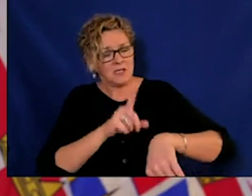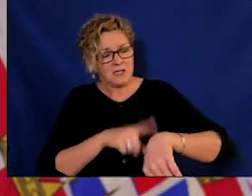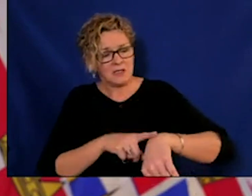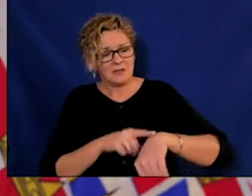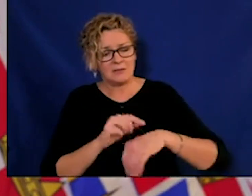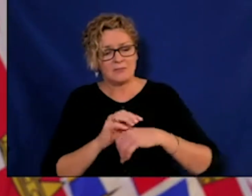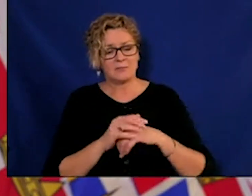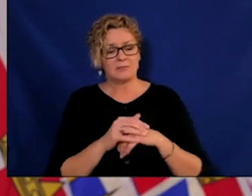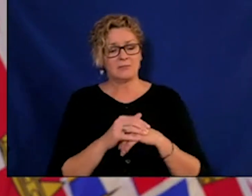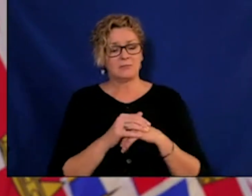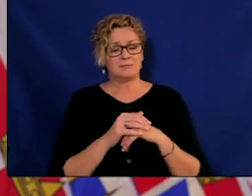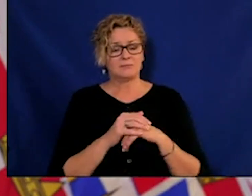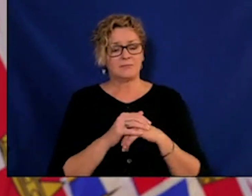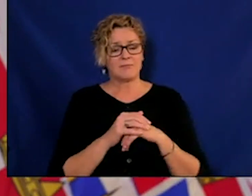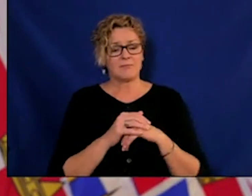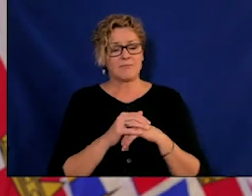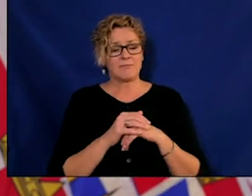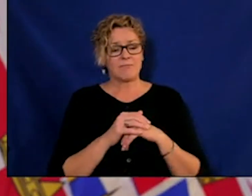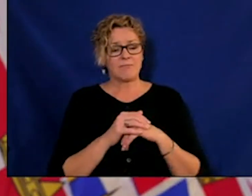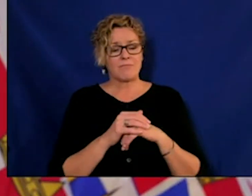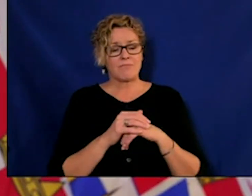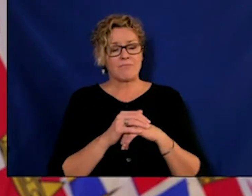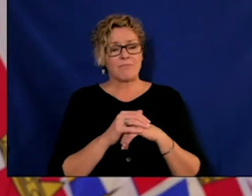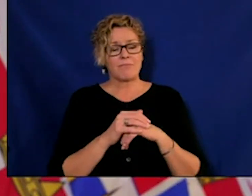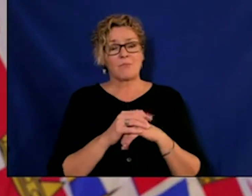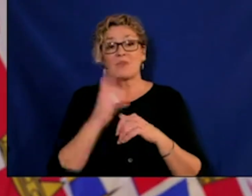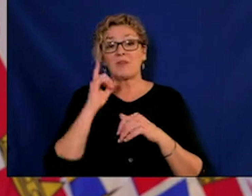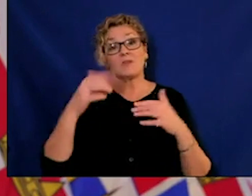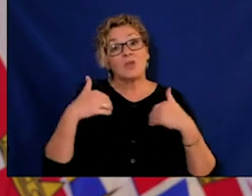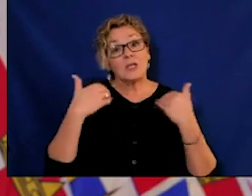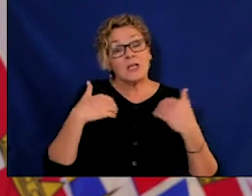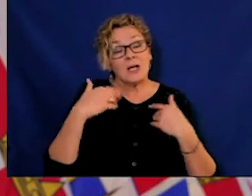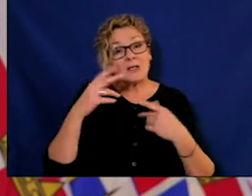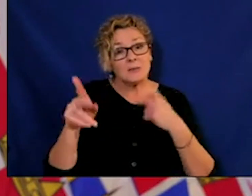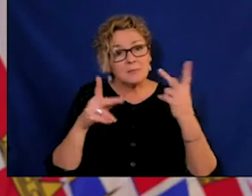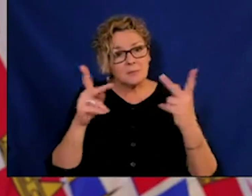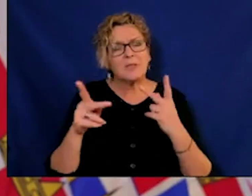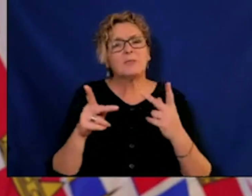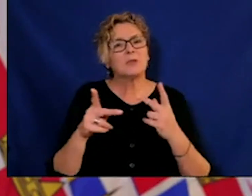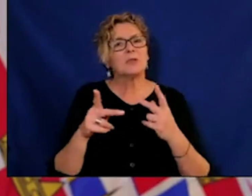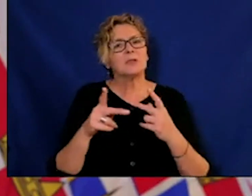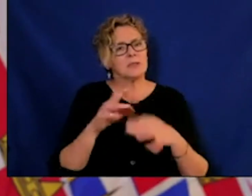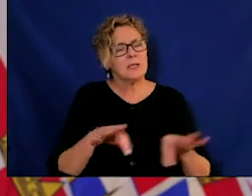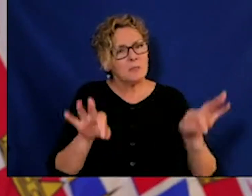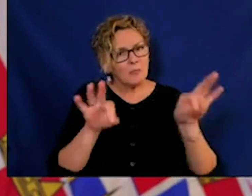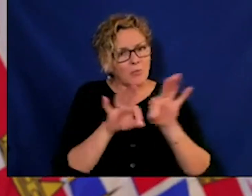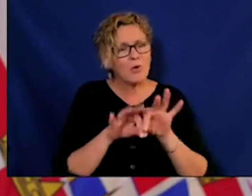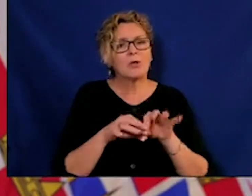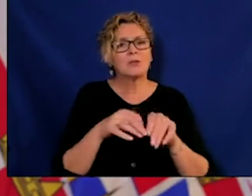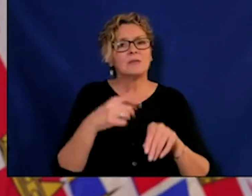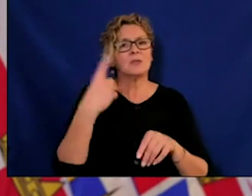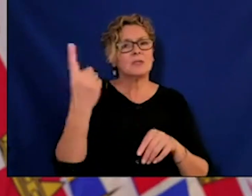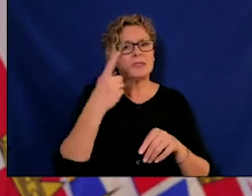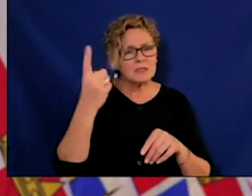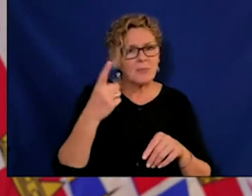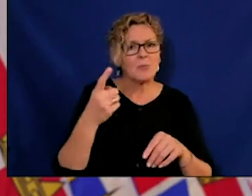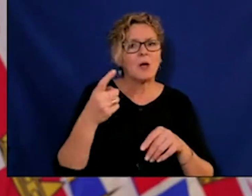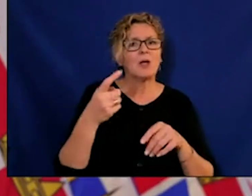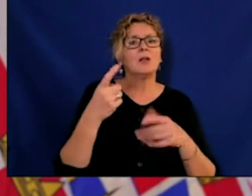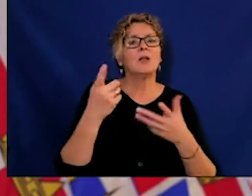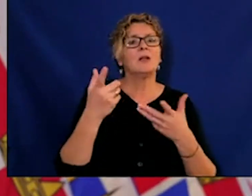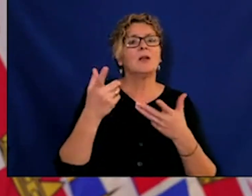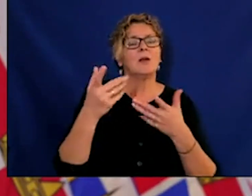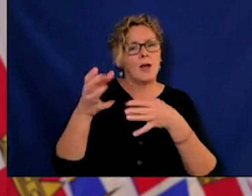thankfully, we've had very few deaths in young people. But that has not been the case in other parts of the country and the